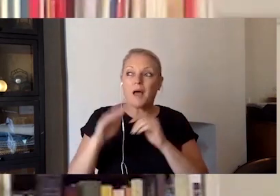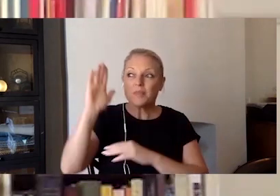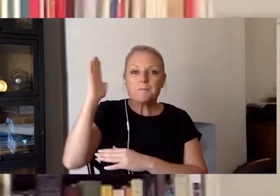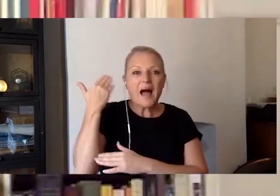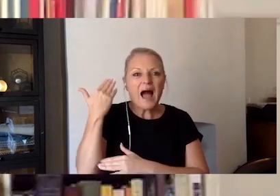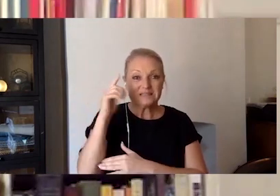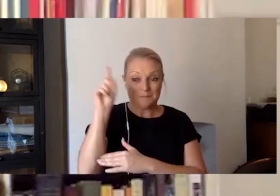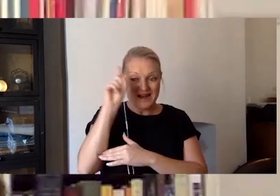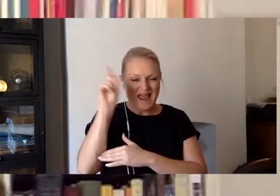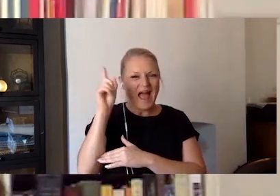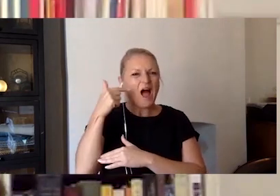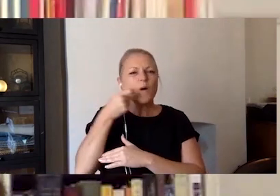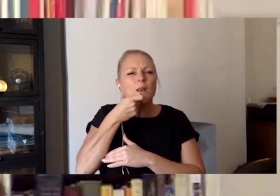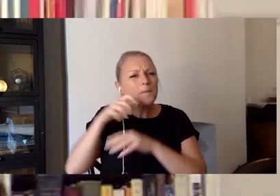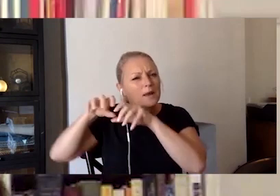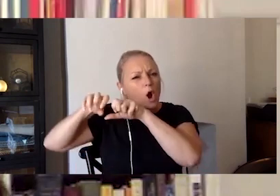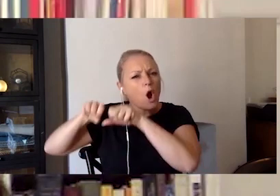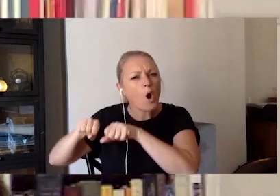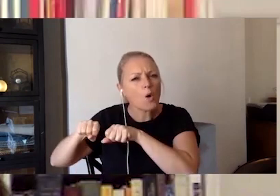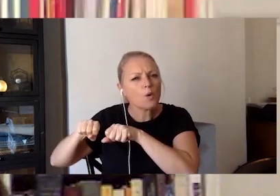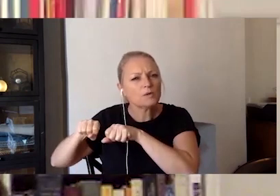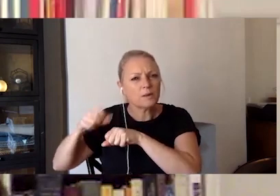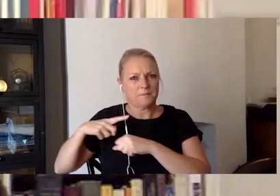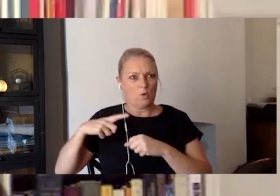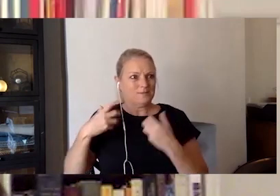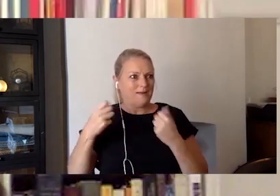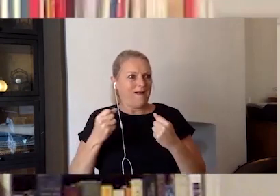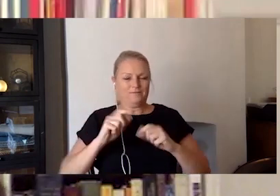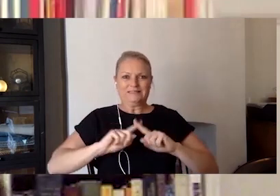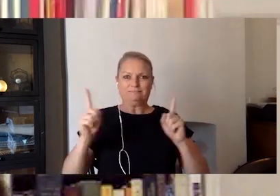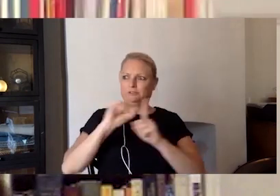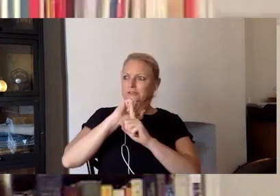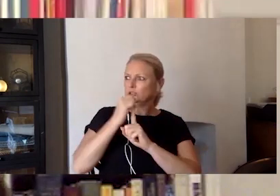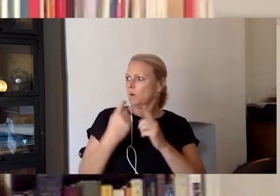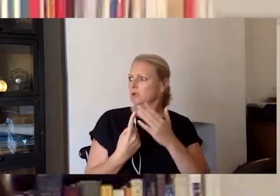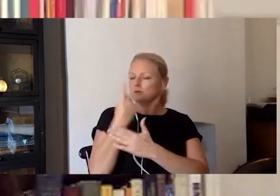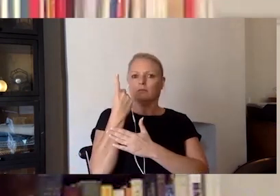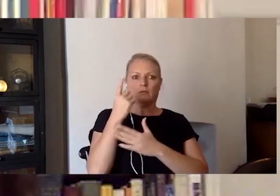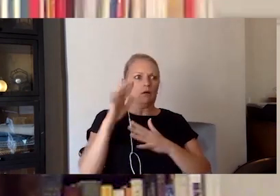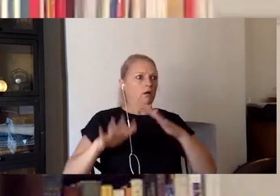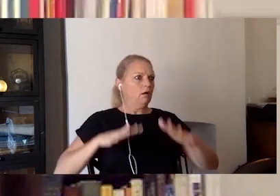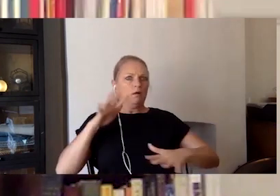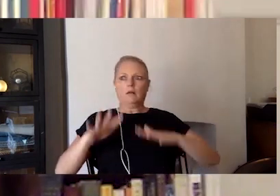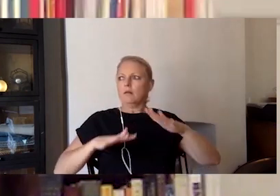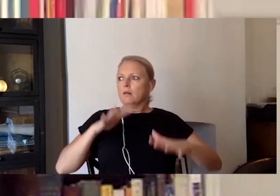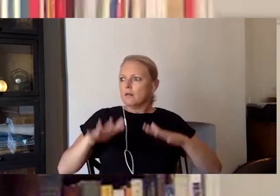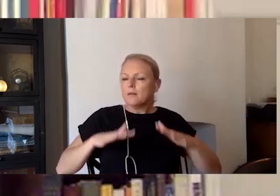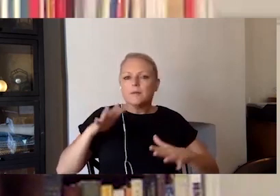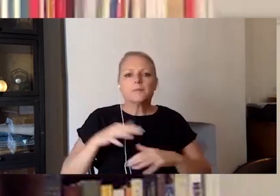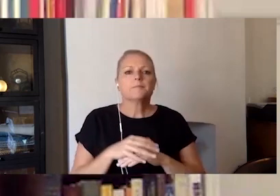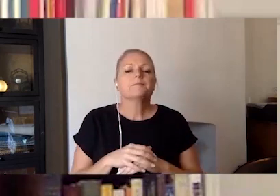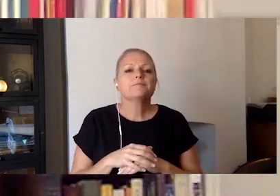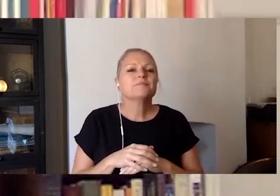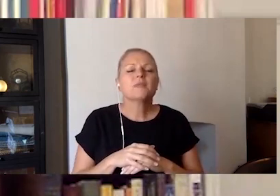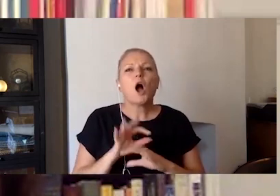So what I'm talking about here is not about anything. It's not about being creative for the sake of contributing to something